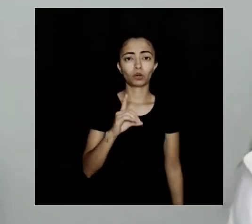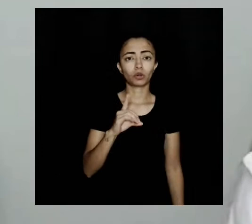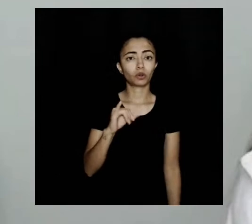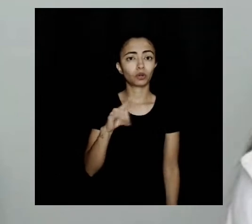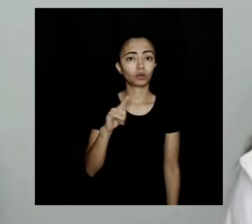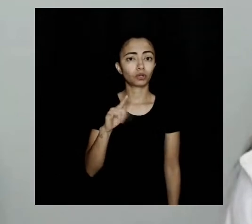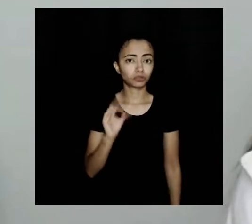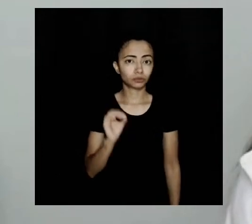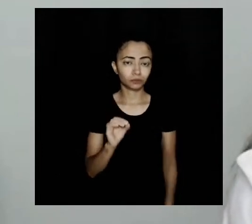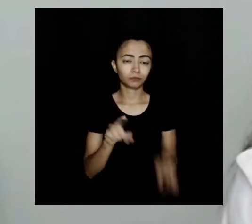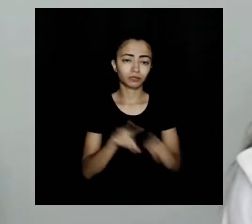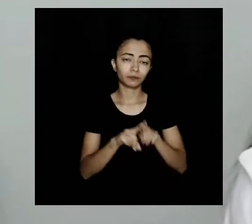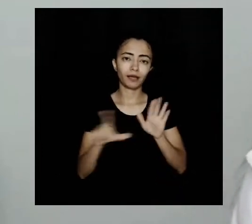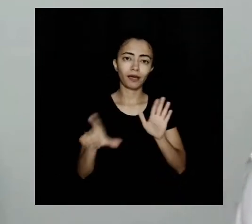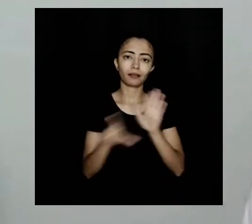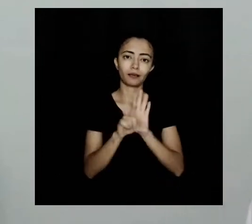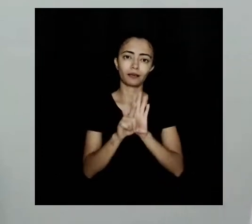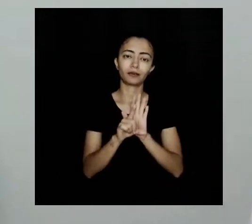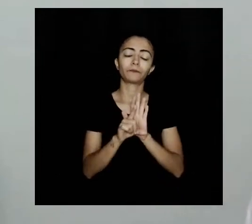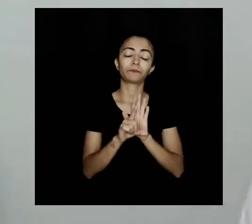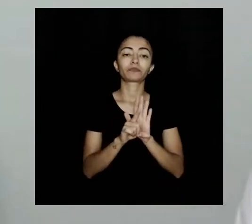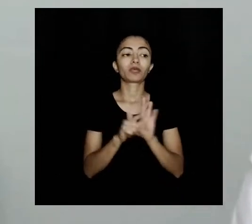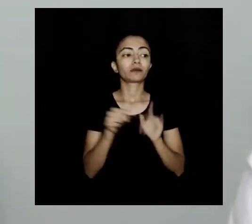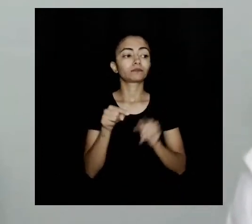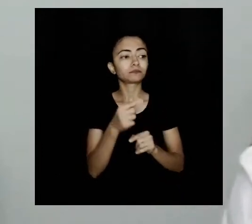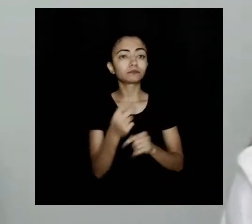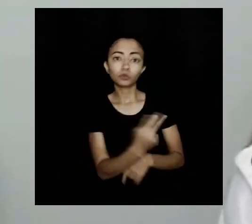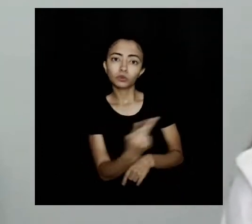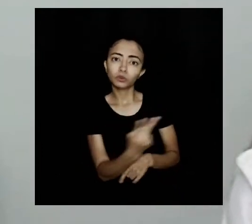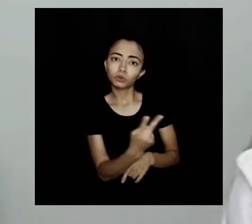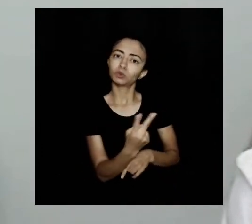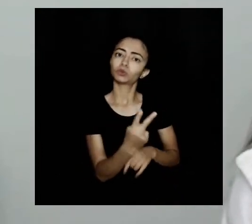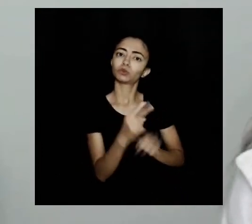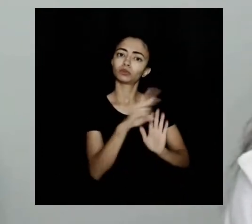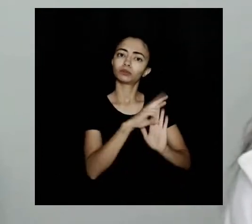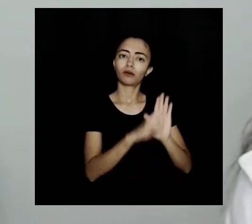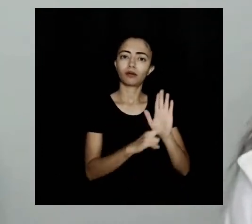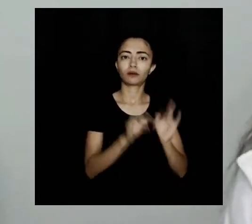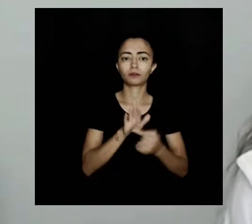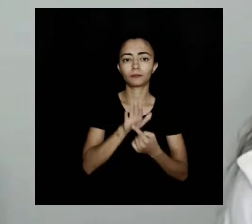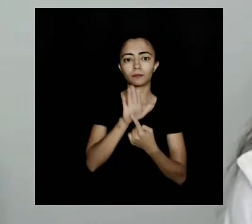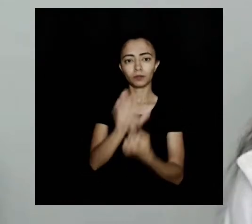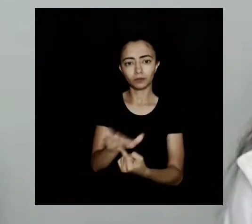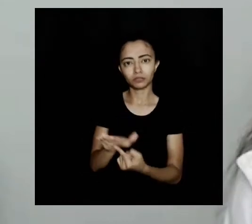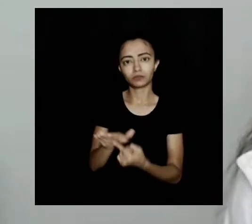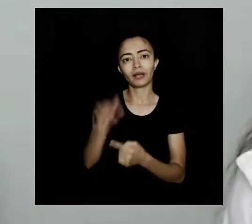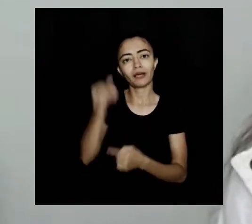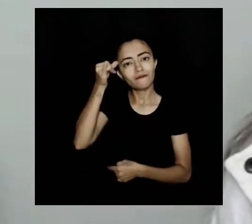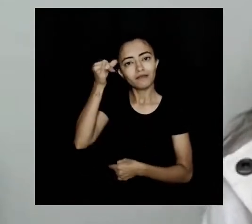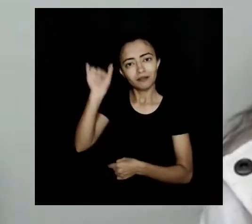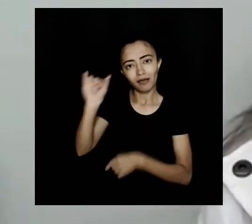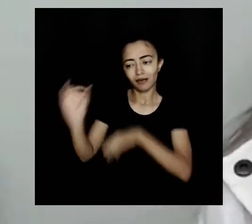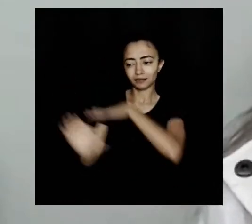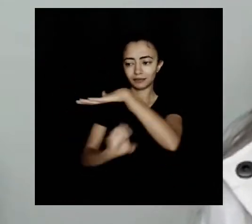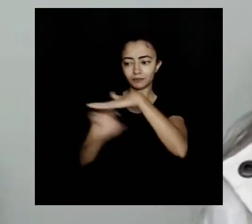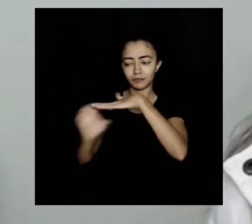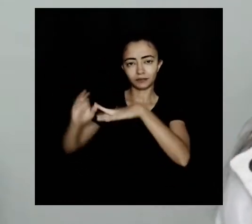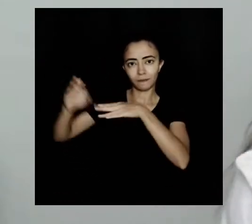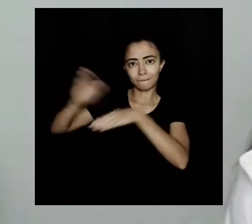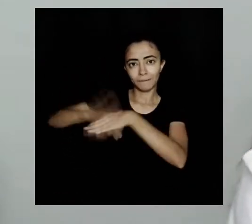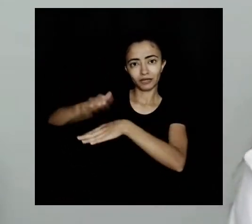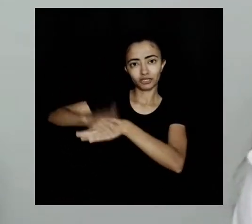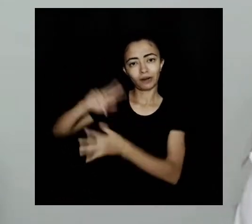the NBCAL. And they do have a whole set of rules so that they could regulate the practices